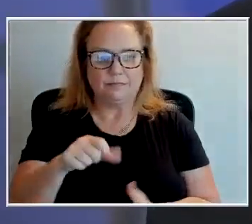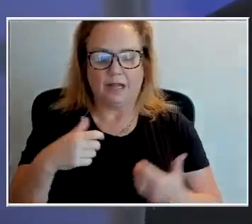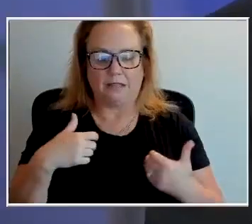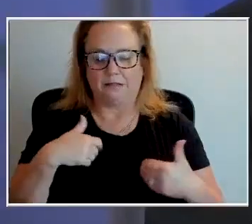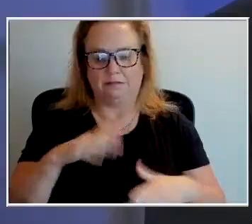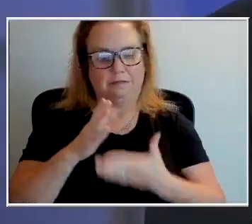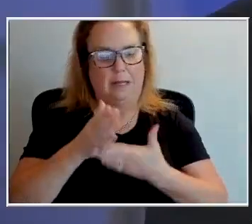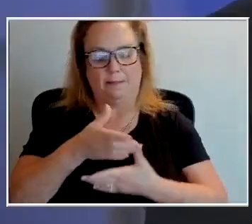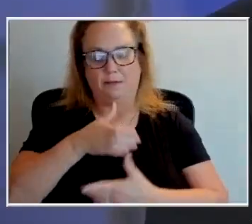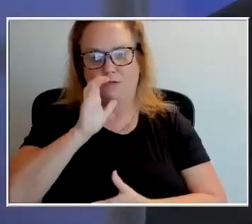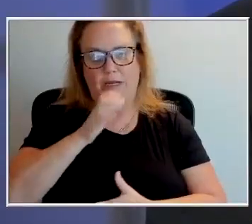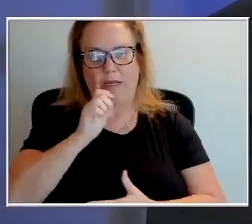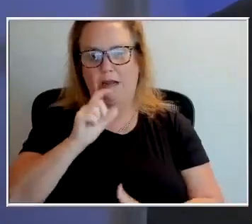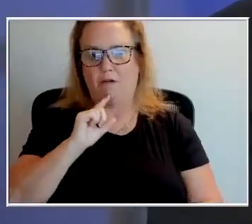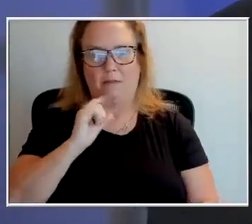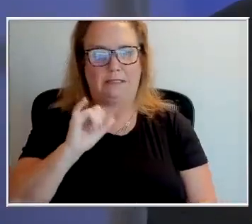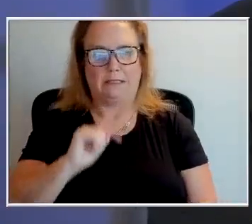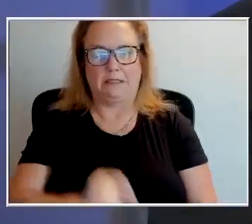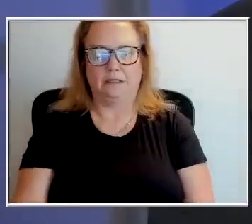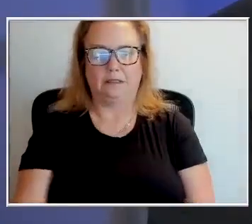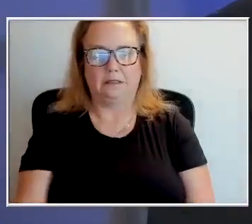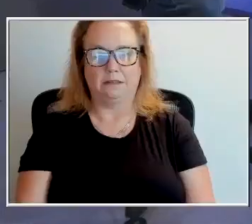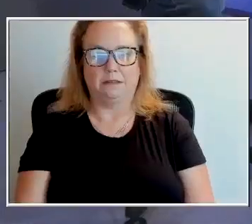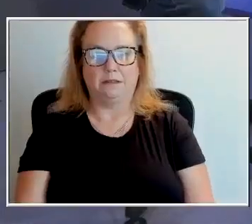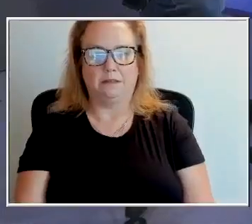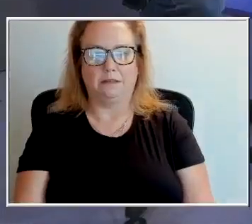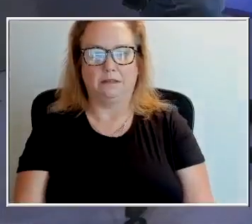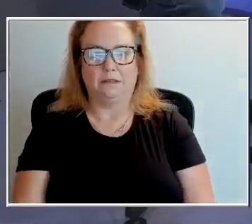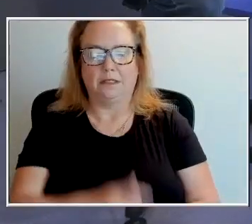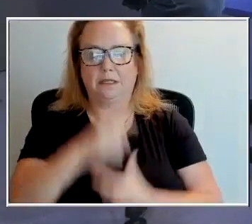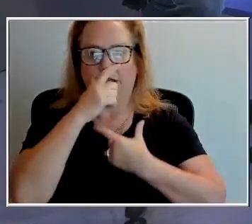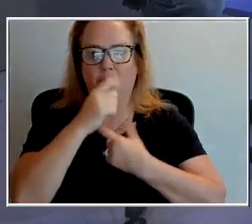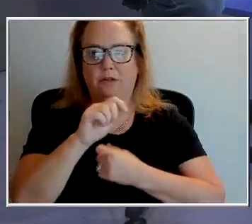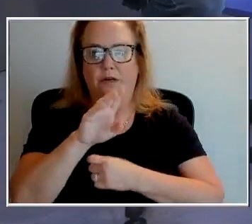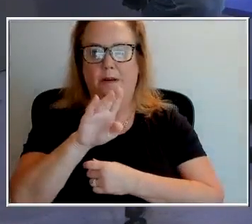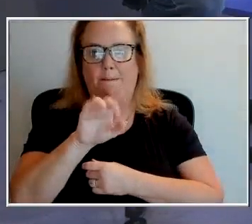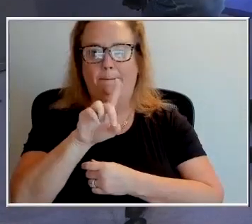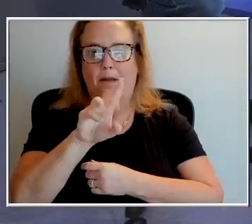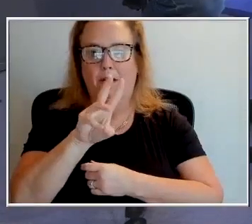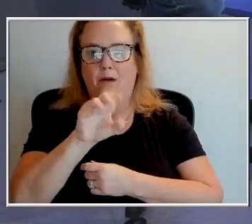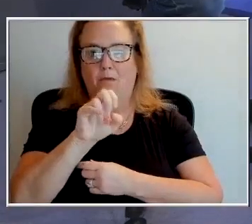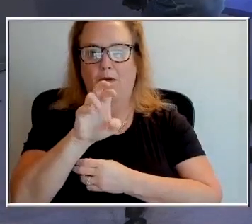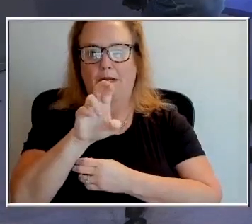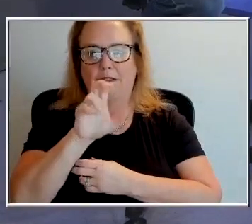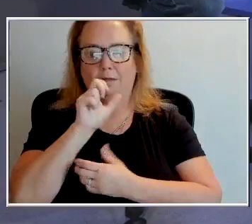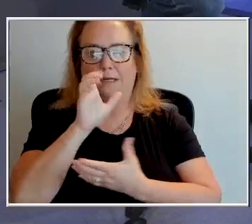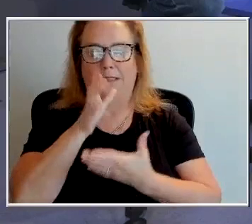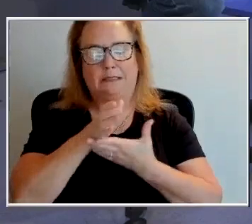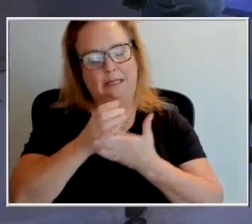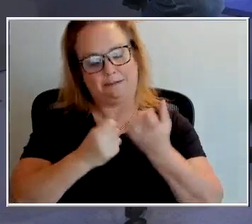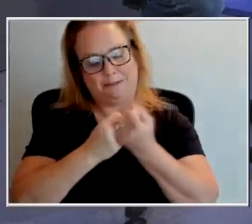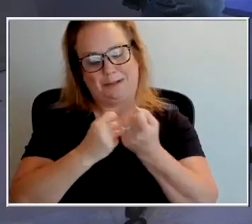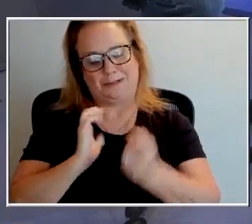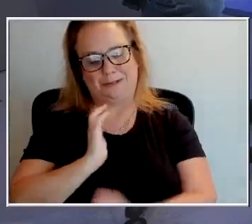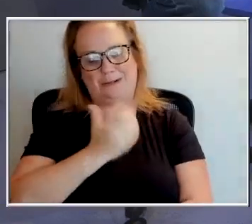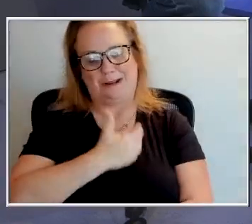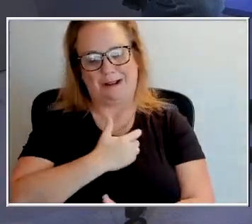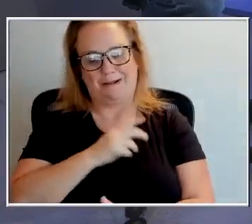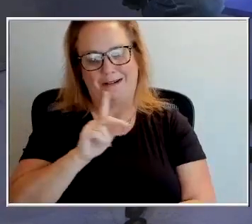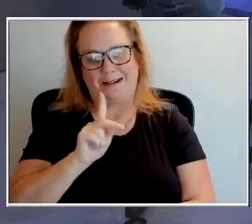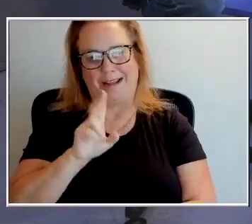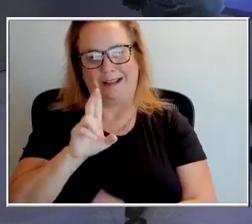I don't miss it. Isn't that interesting? You know, Budweiser may give up their sponsorship of our program. Yeah, right. I think, you know, on the